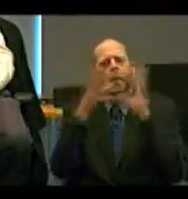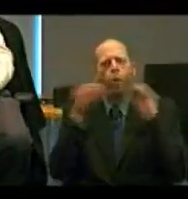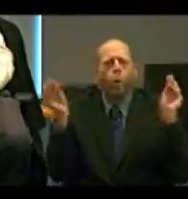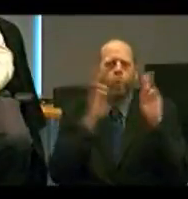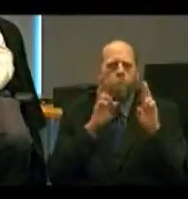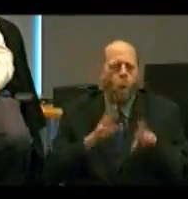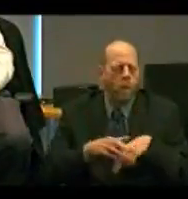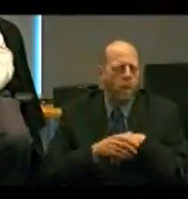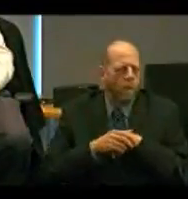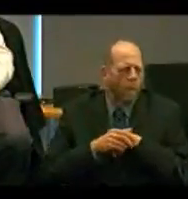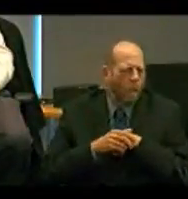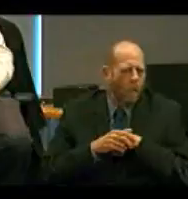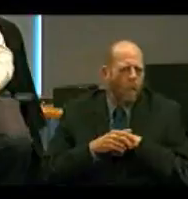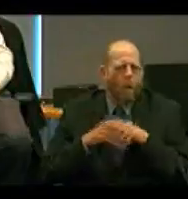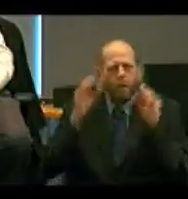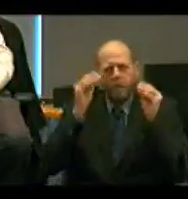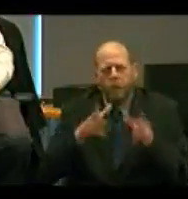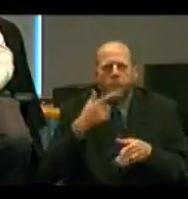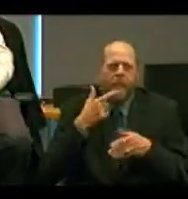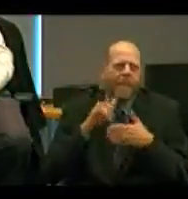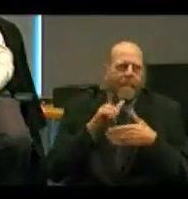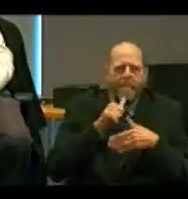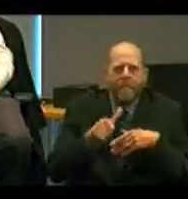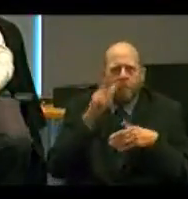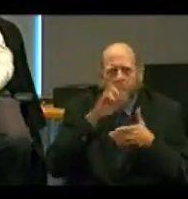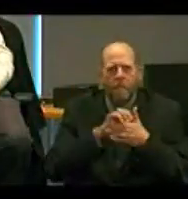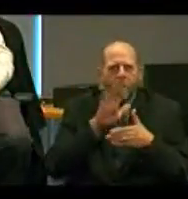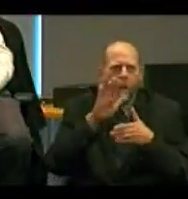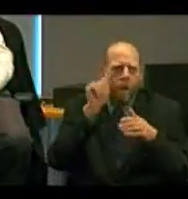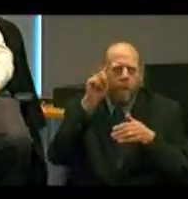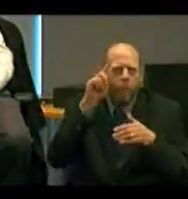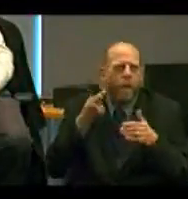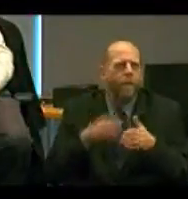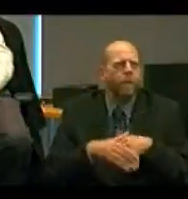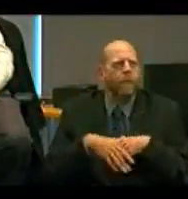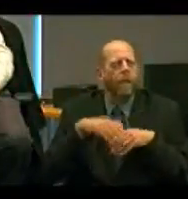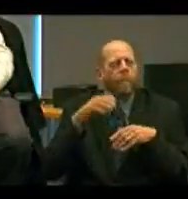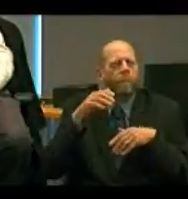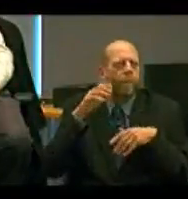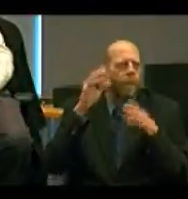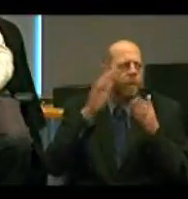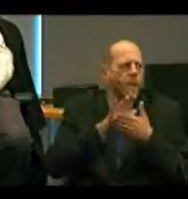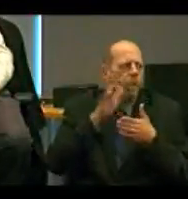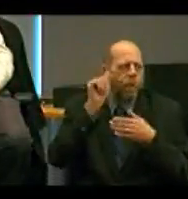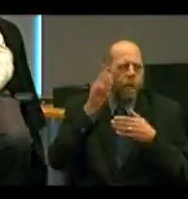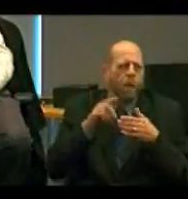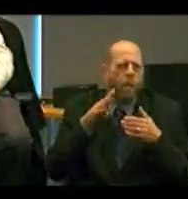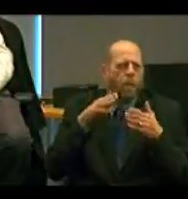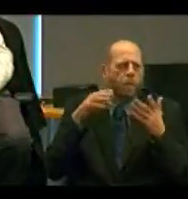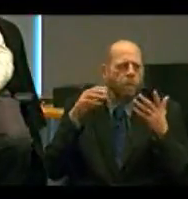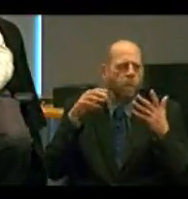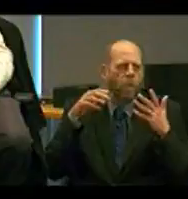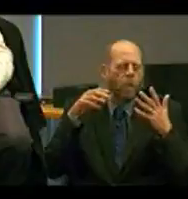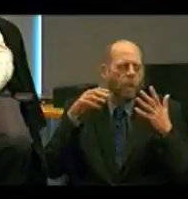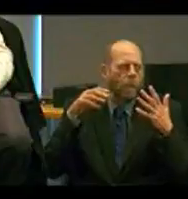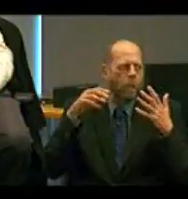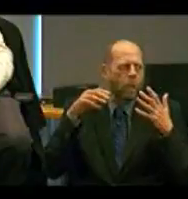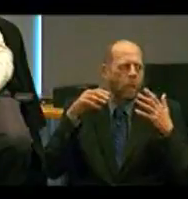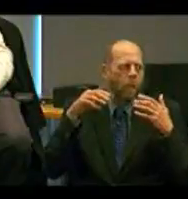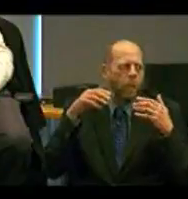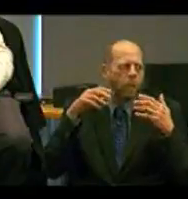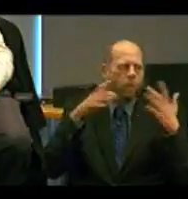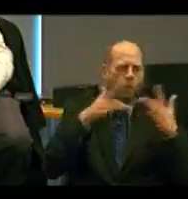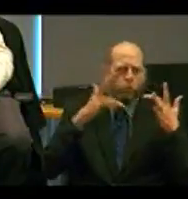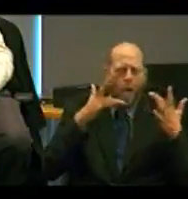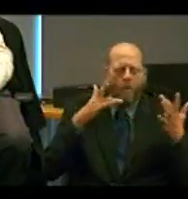of teachers saying that they did not believe their administrators, teacher-administrator strife and dissent, which is not a pathway